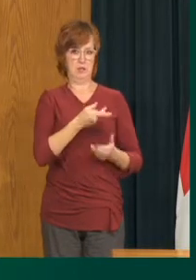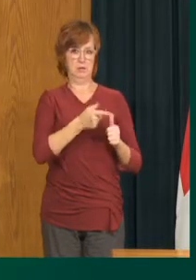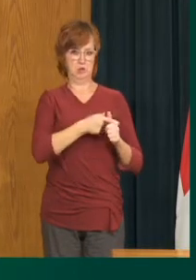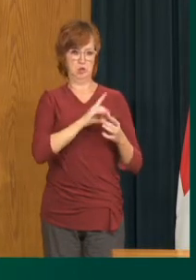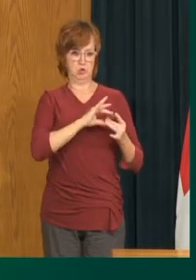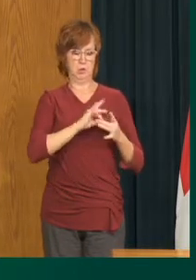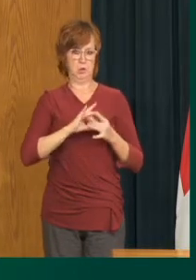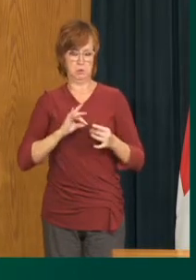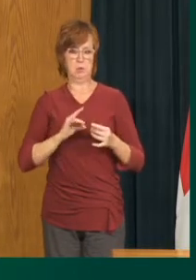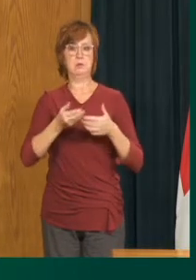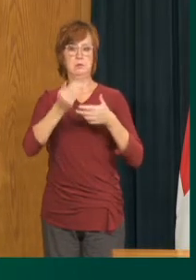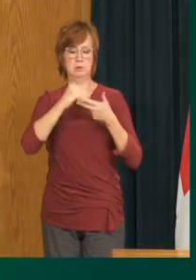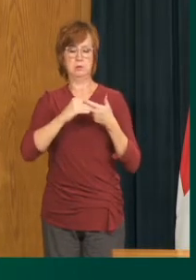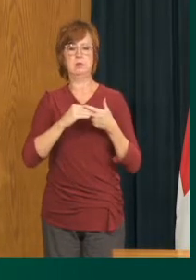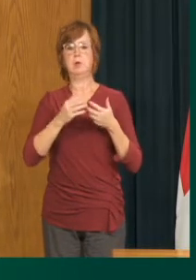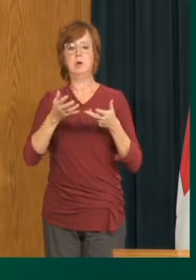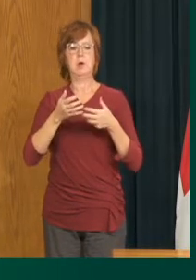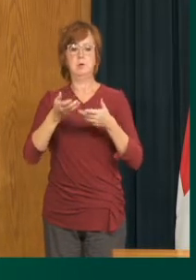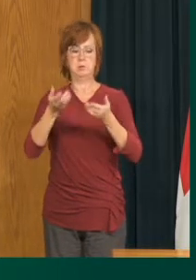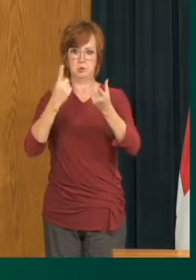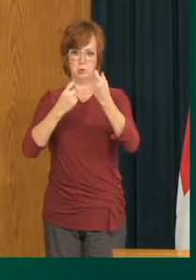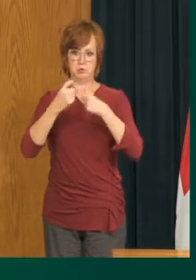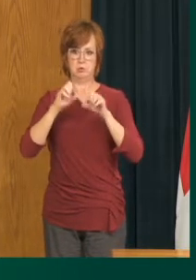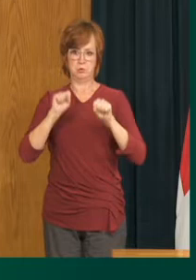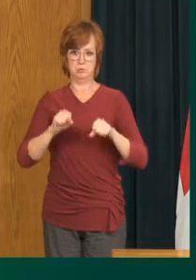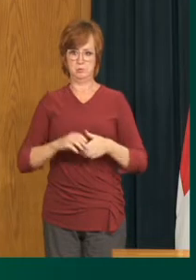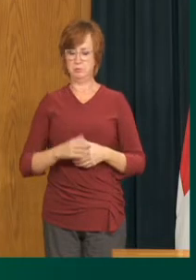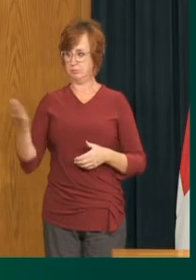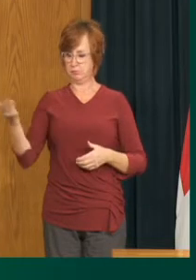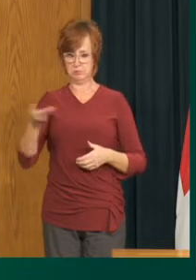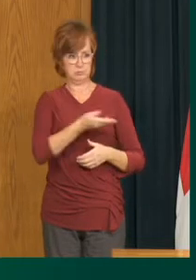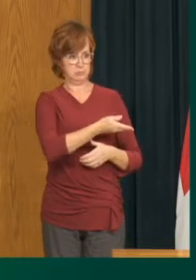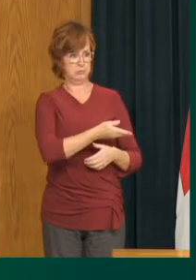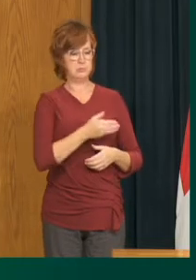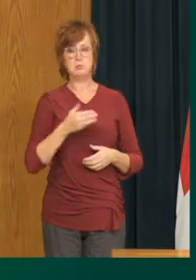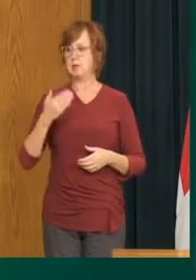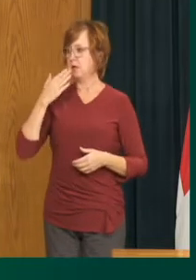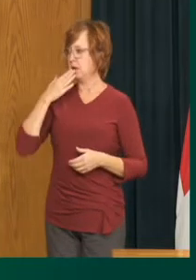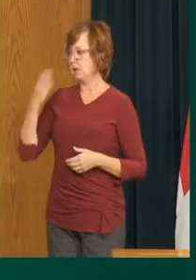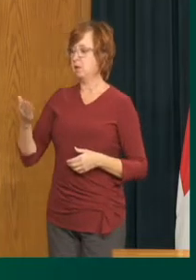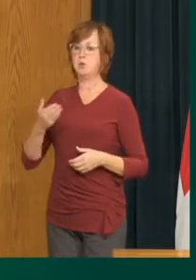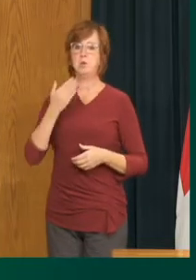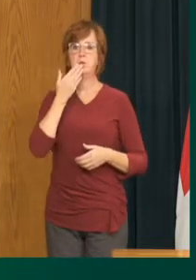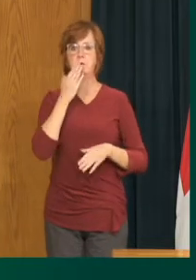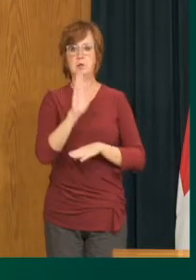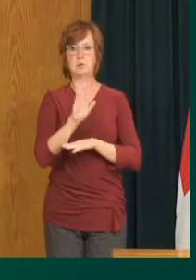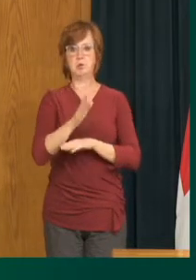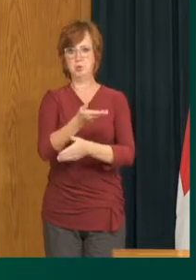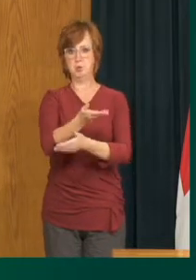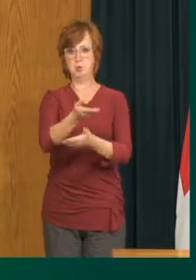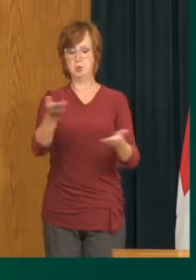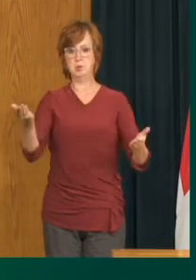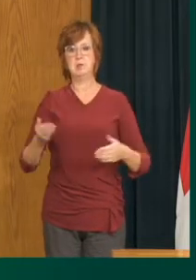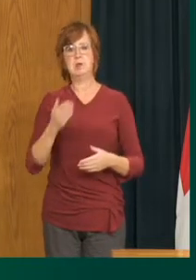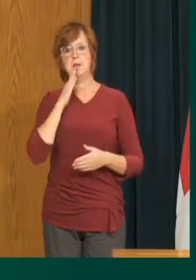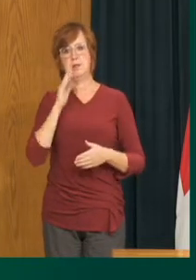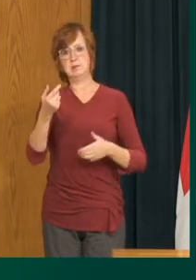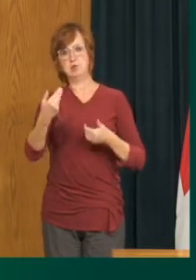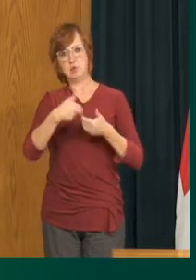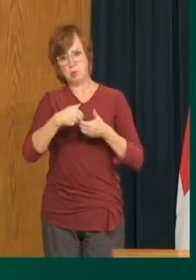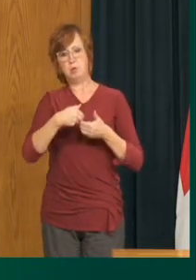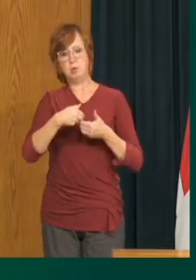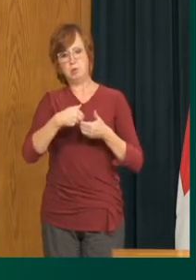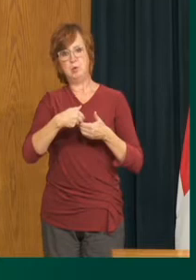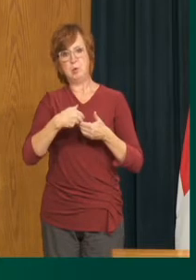opening remarks, followed by time for questions. Premier? Well, thank you very much, and good afternoon, everyone. We appreciate you joining us here